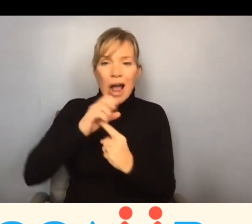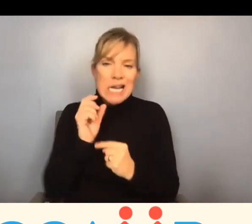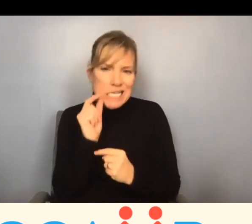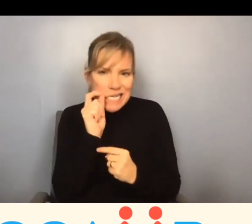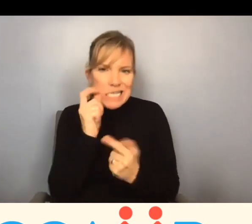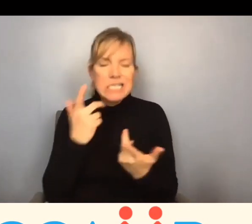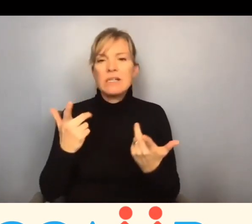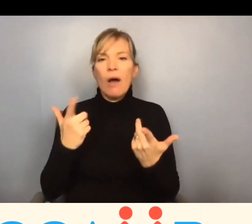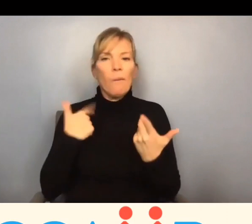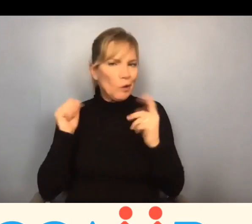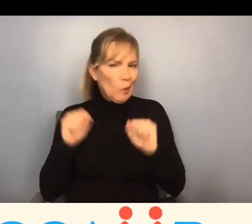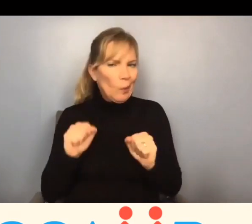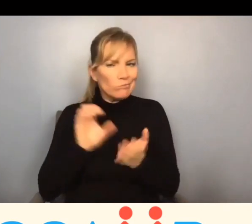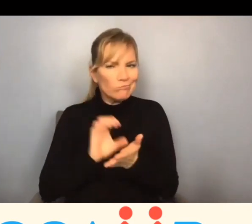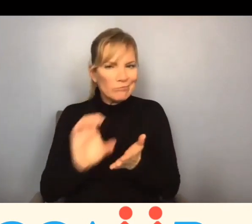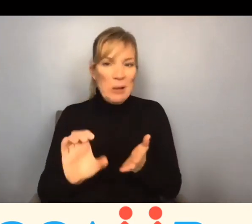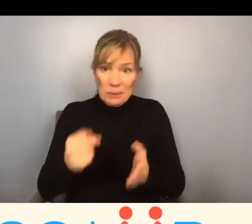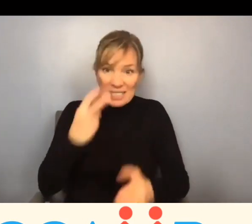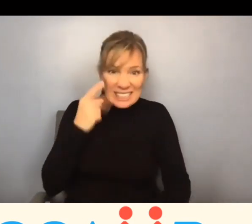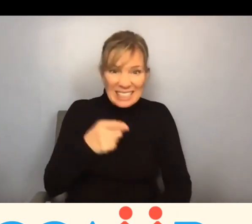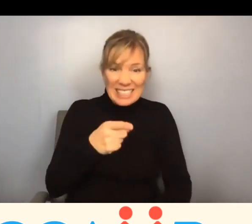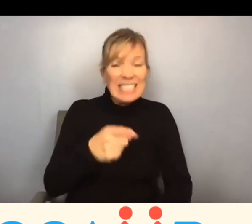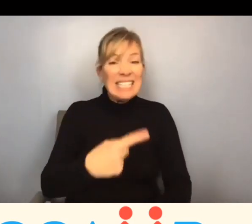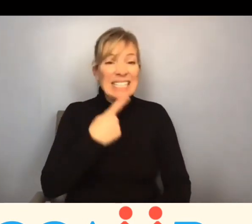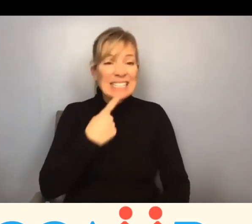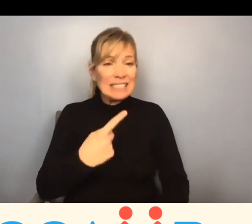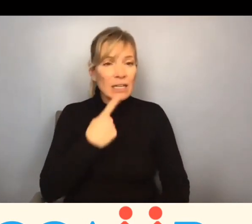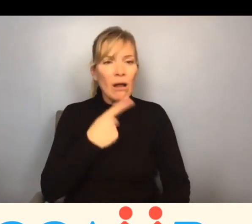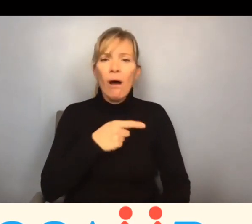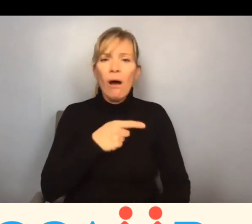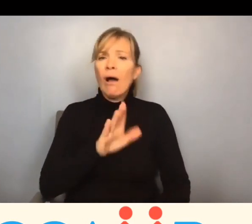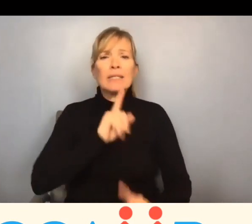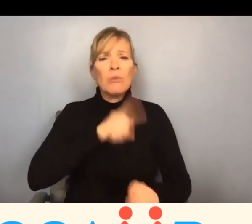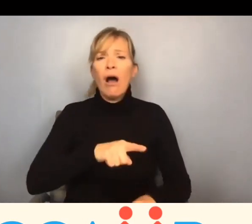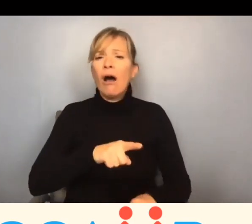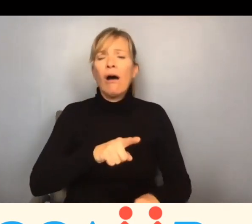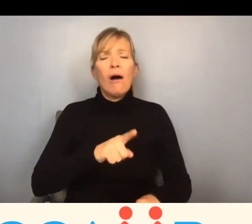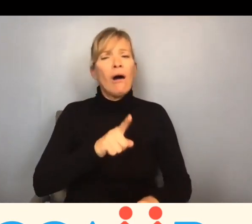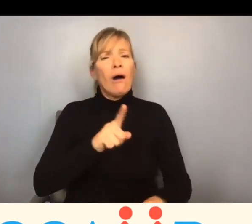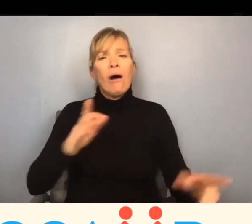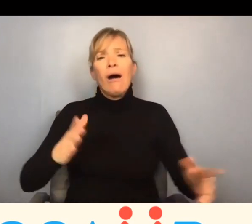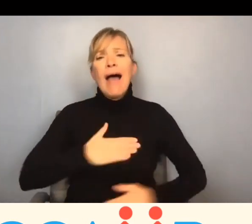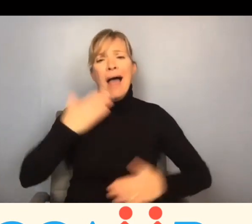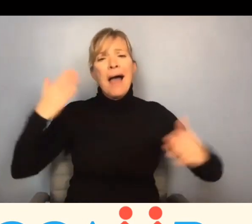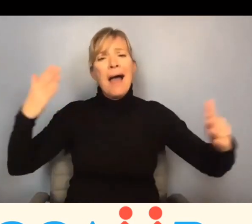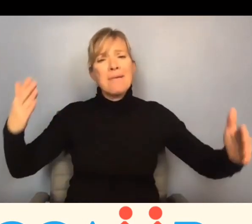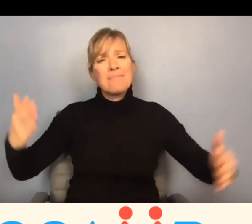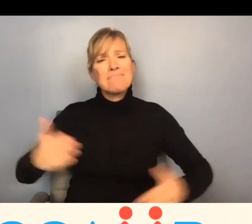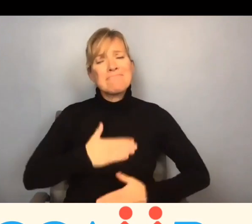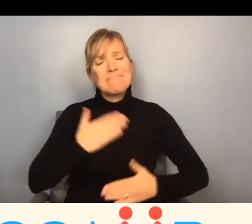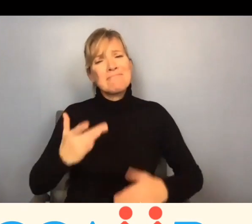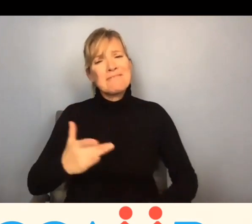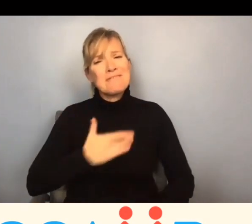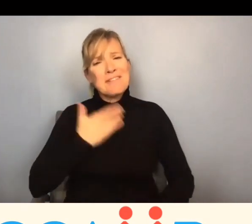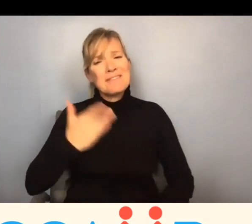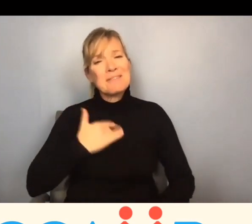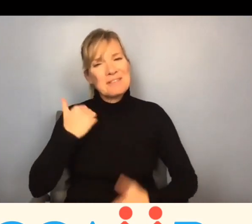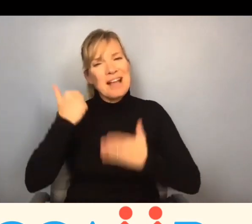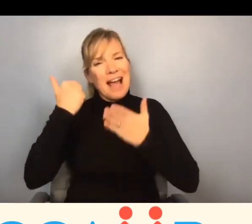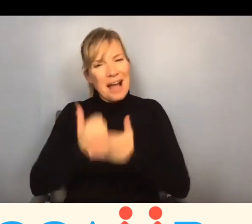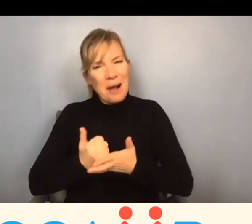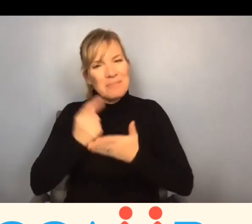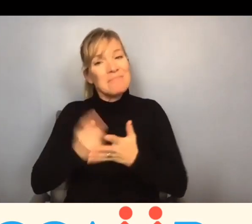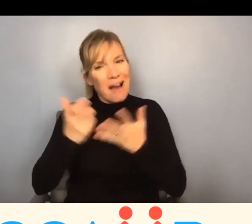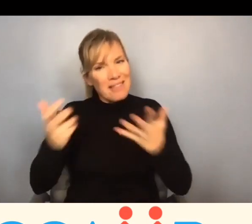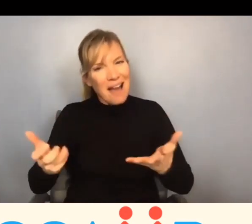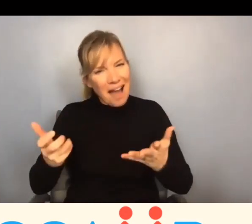we were able to do that. And as you can see, he said his response was he was very happy. He really felt like we helped him a